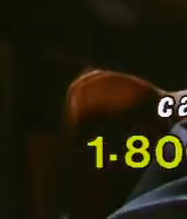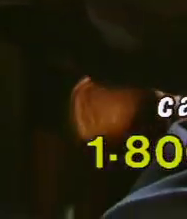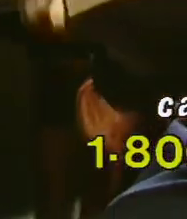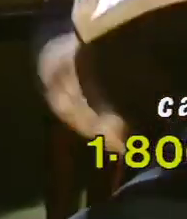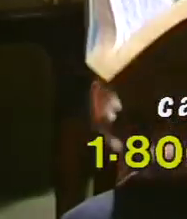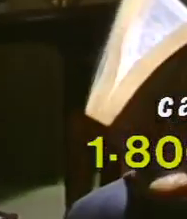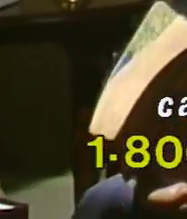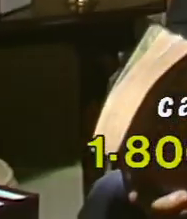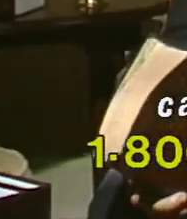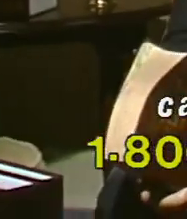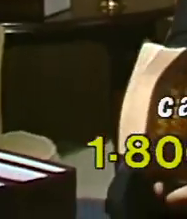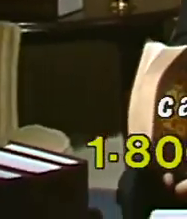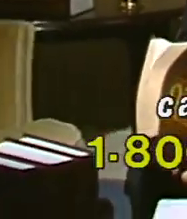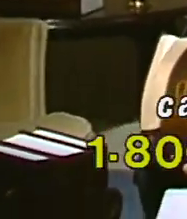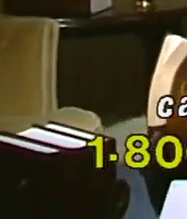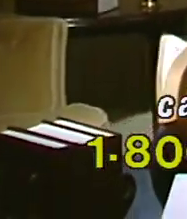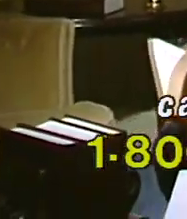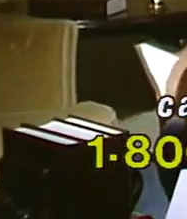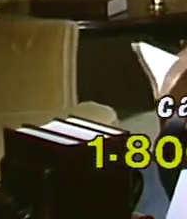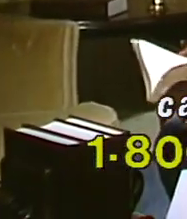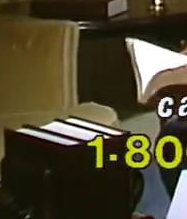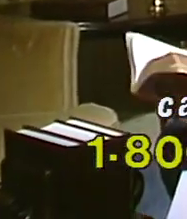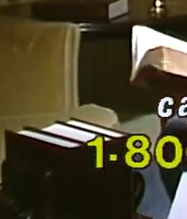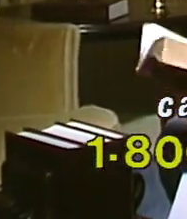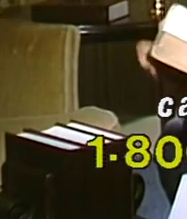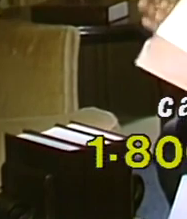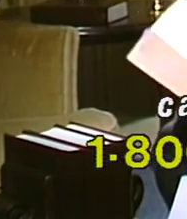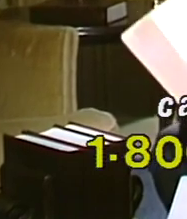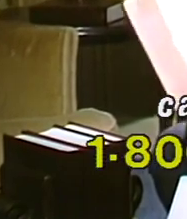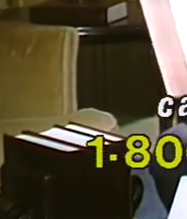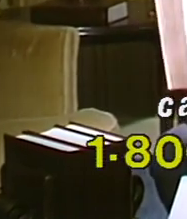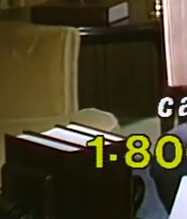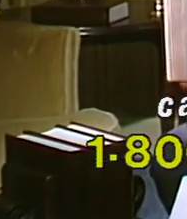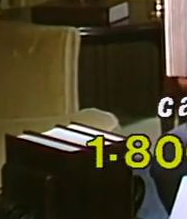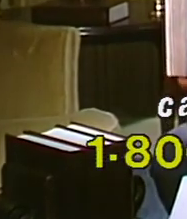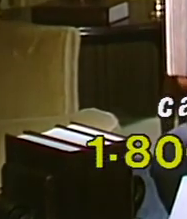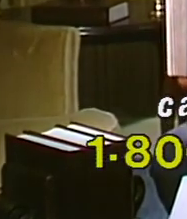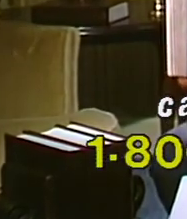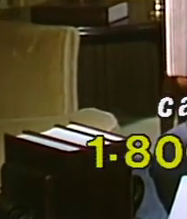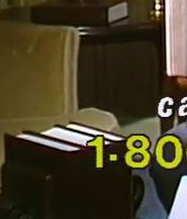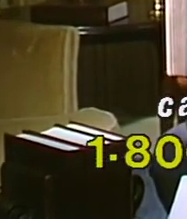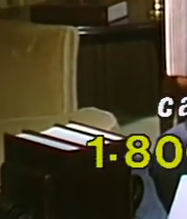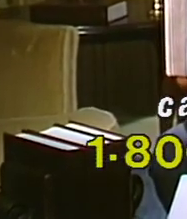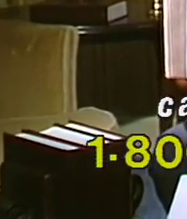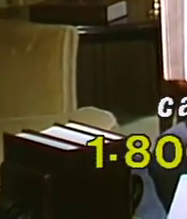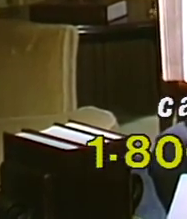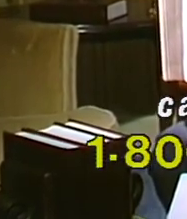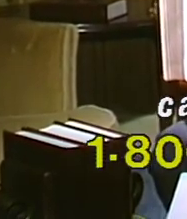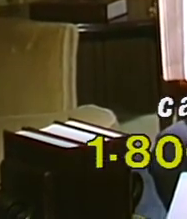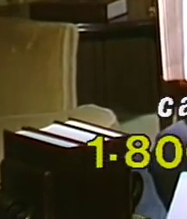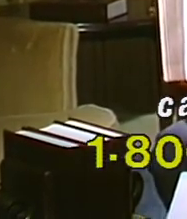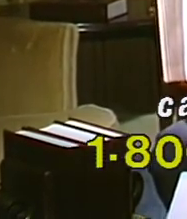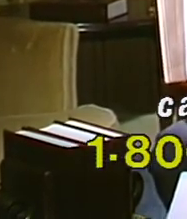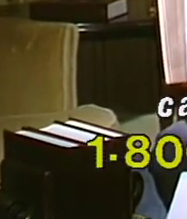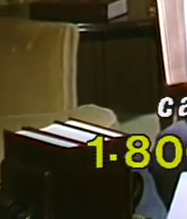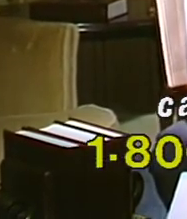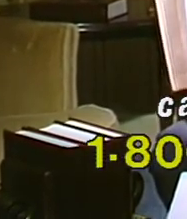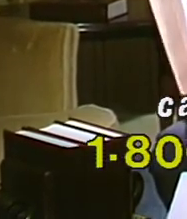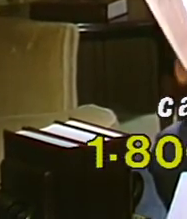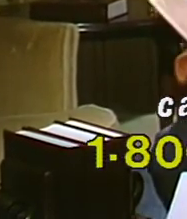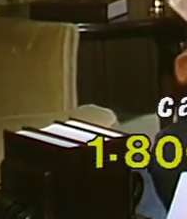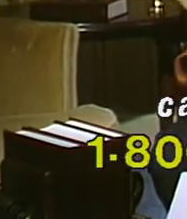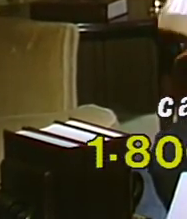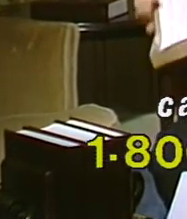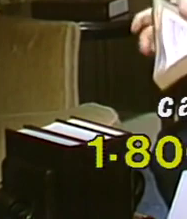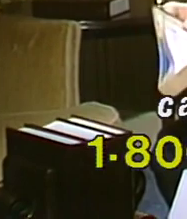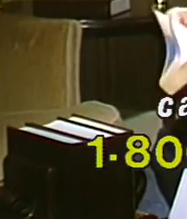the Word of God. The words of our Lord are in red, as you can see. And in the back of this Bible,